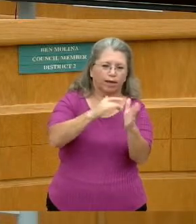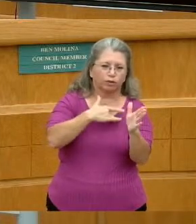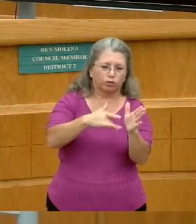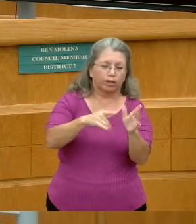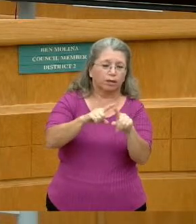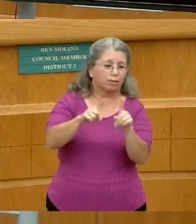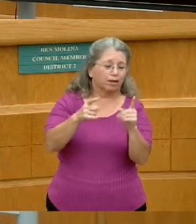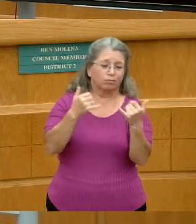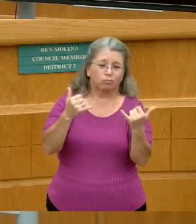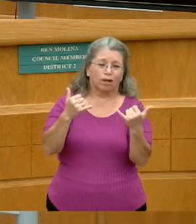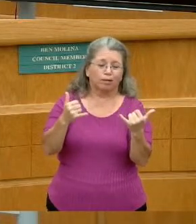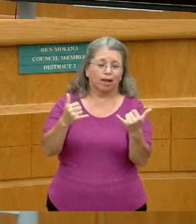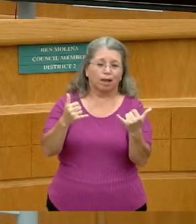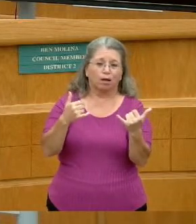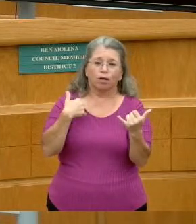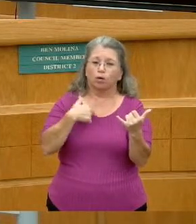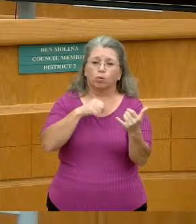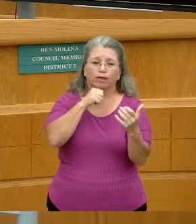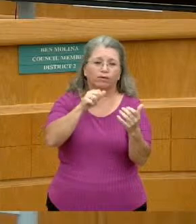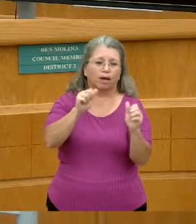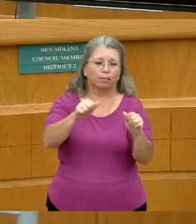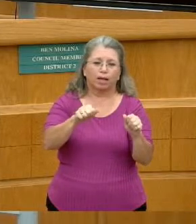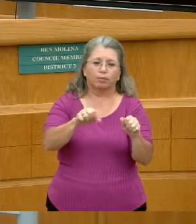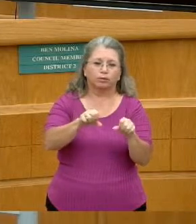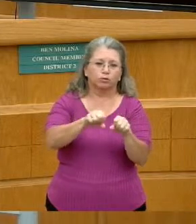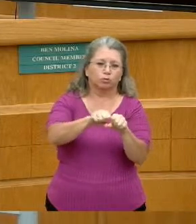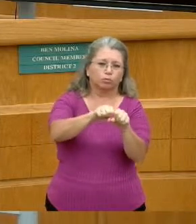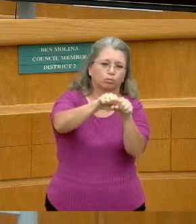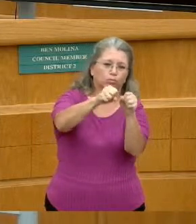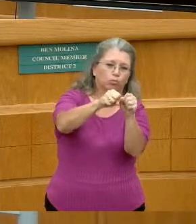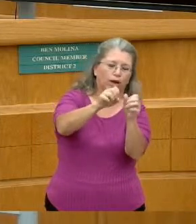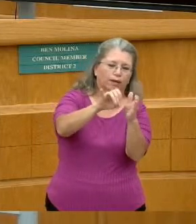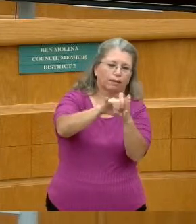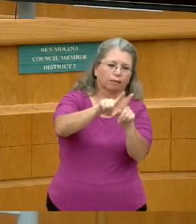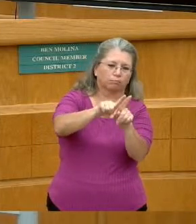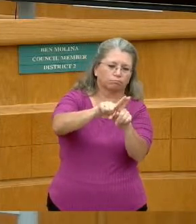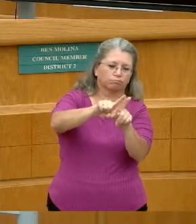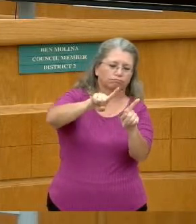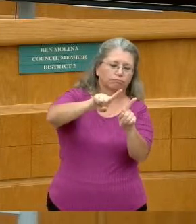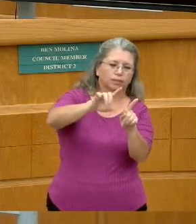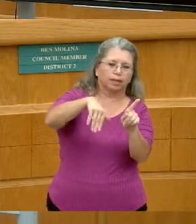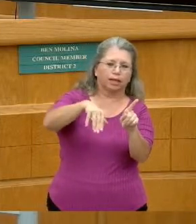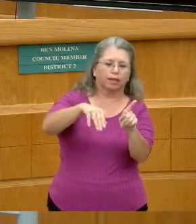we haven't been able to break that trend yet. And even there, the